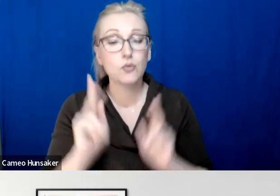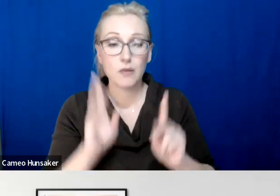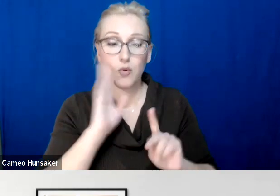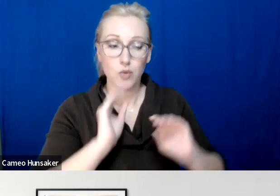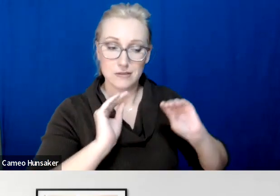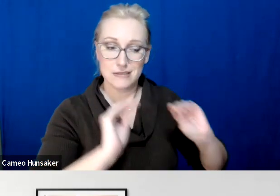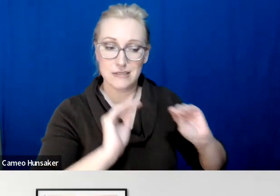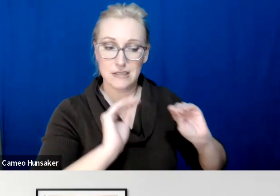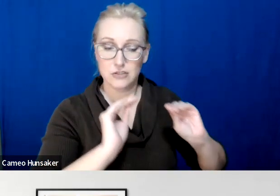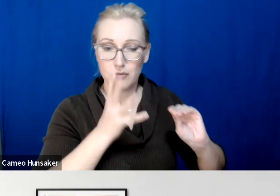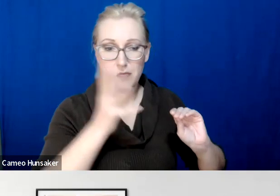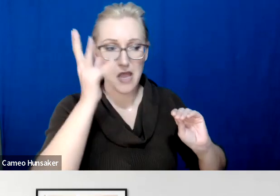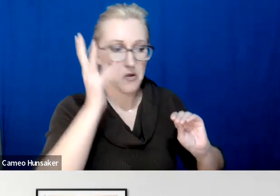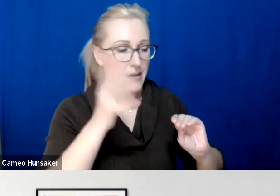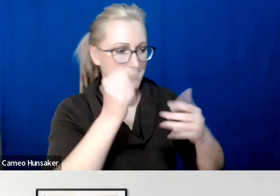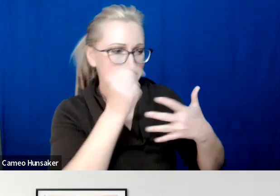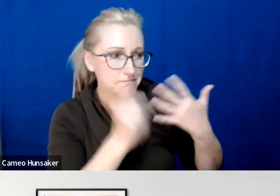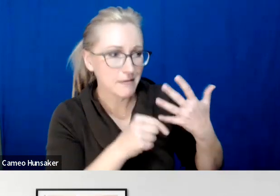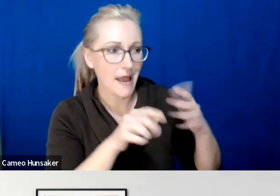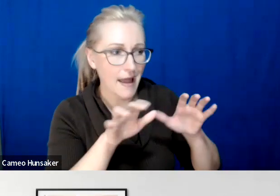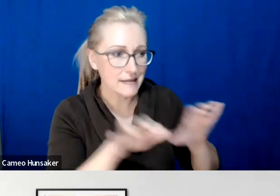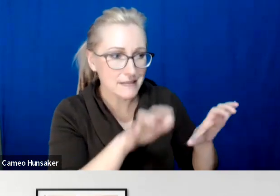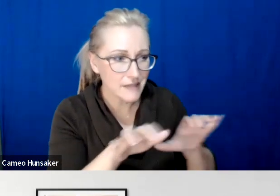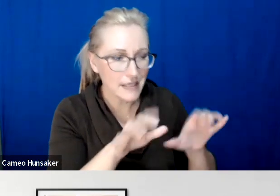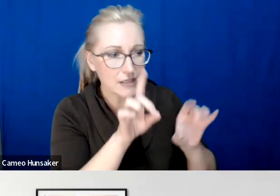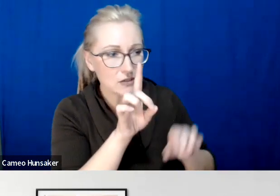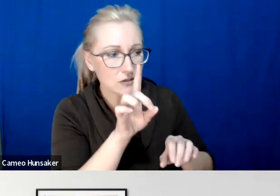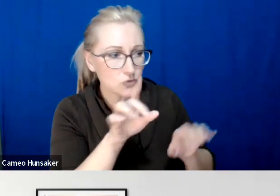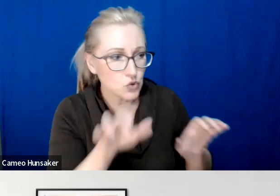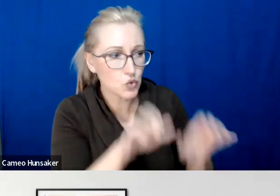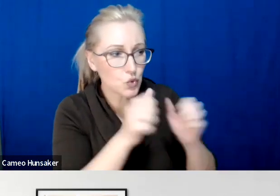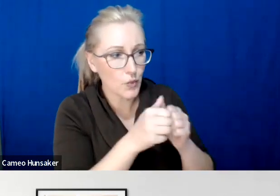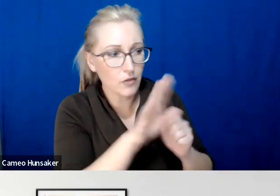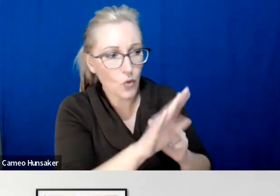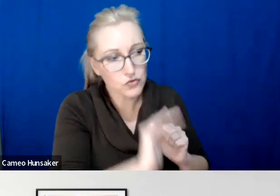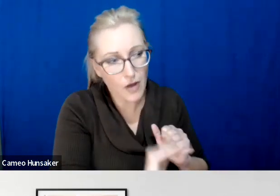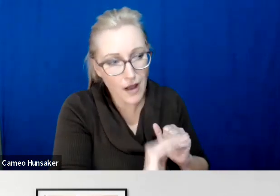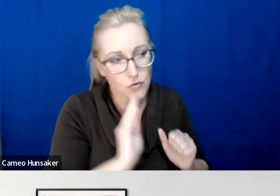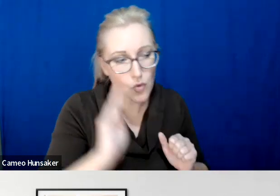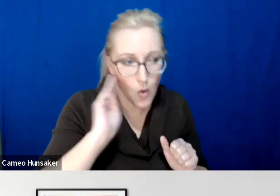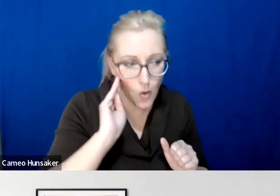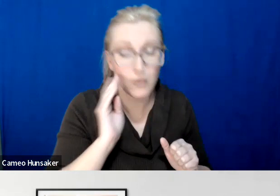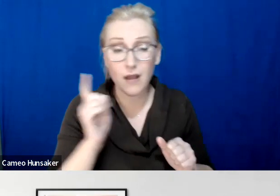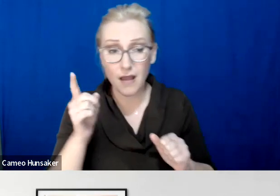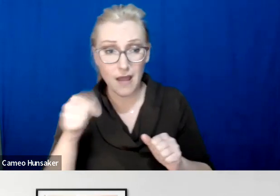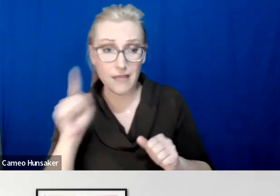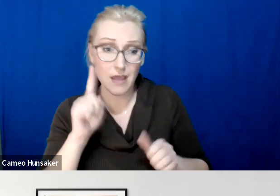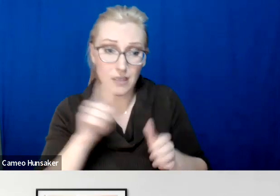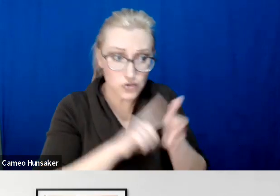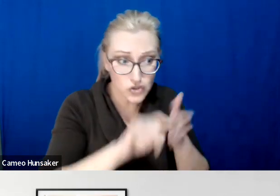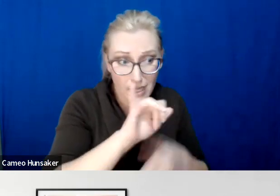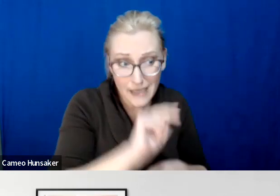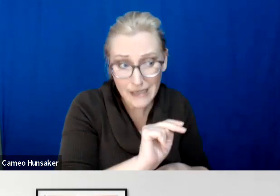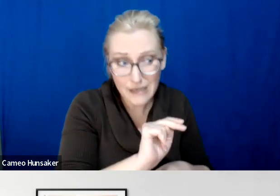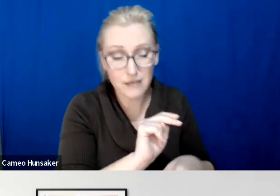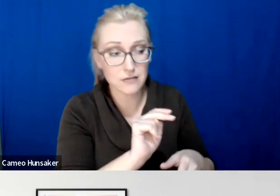should be working on with your little one at home. And then, they will check in and measure progress, and you will have